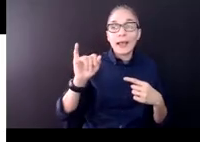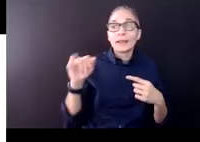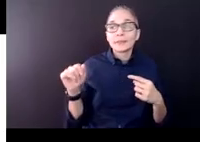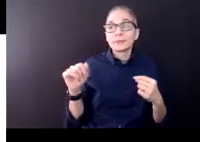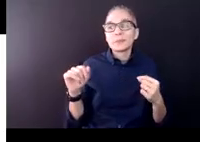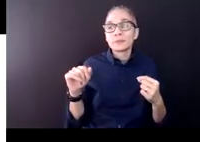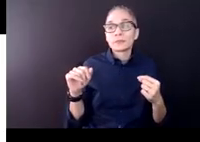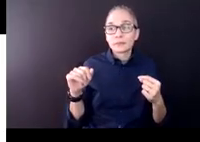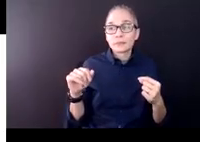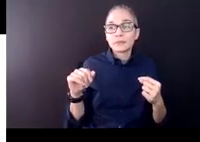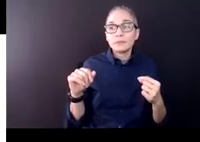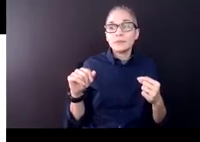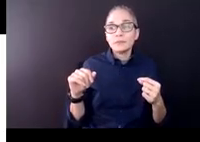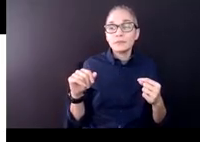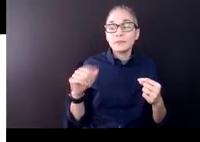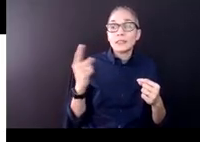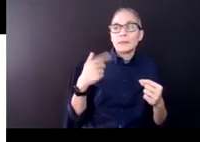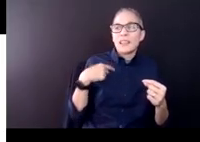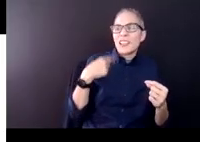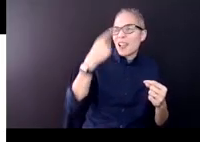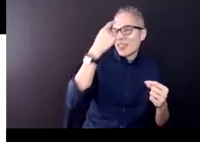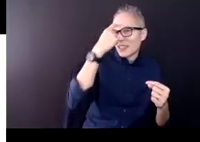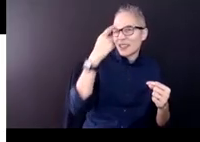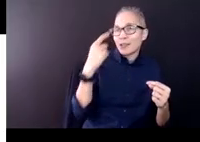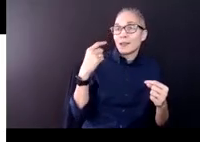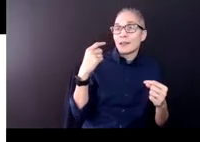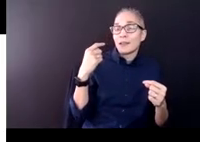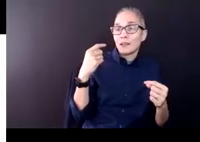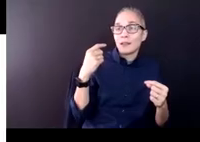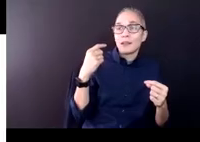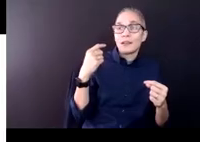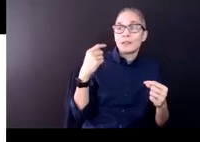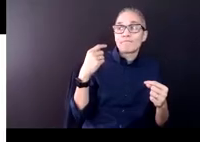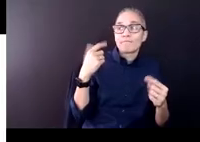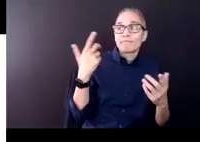Um, and something that I think is, I think of something that